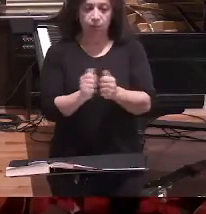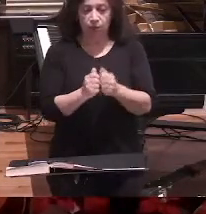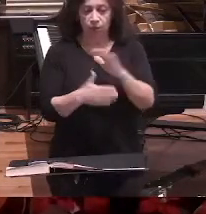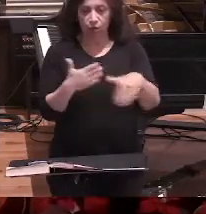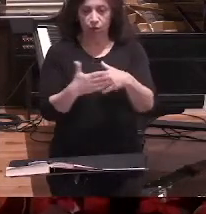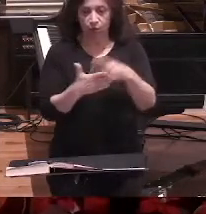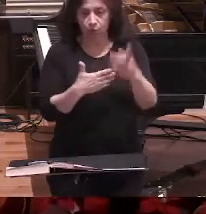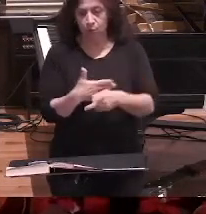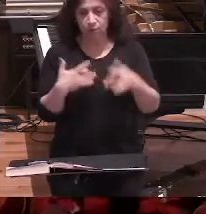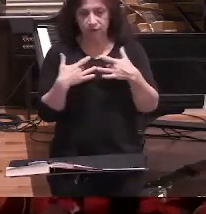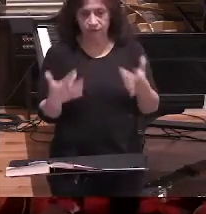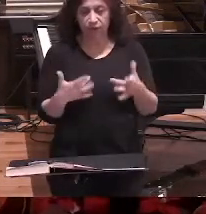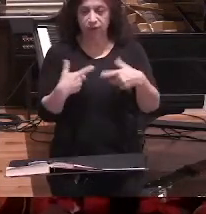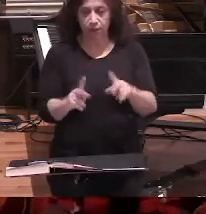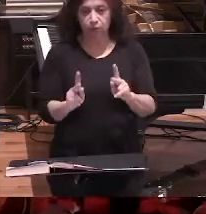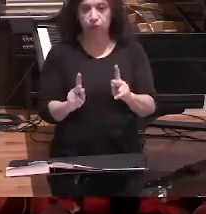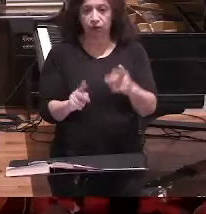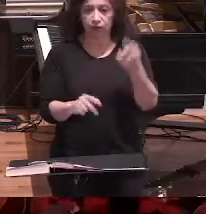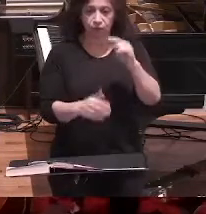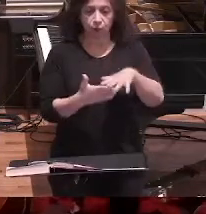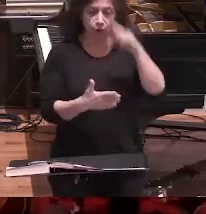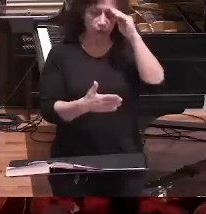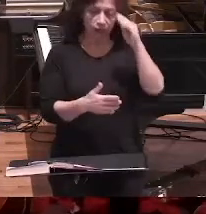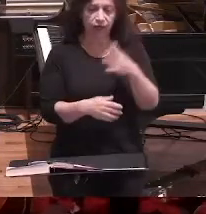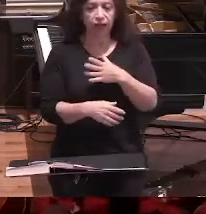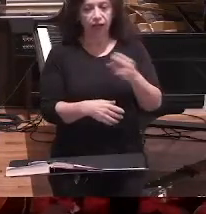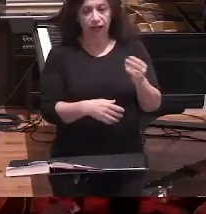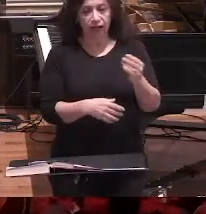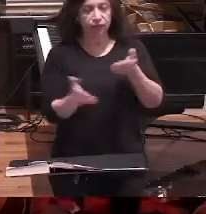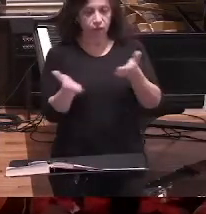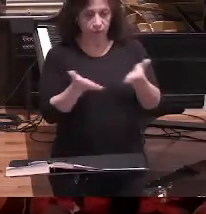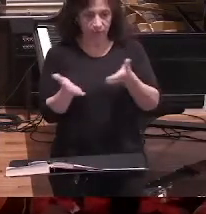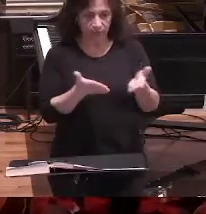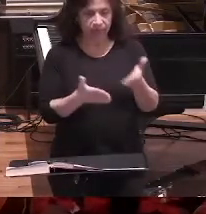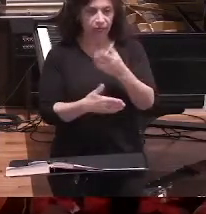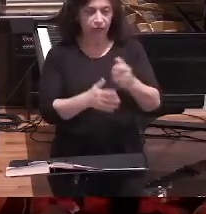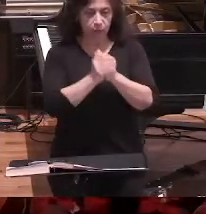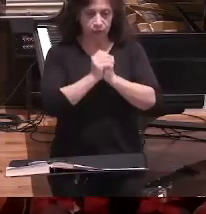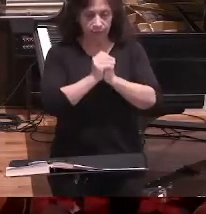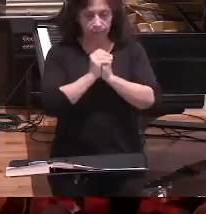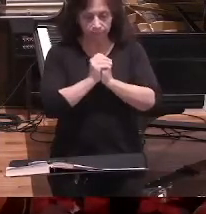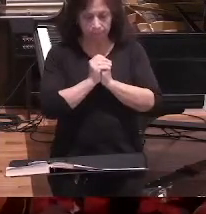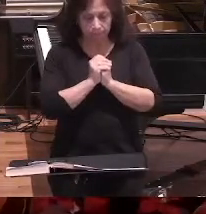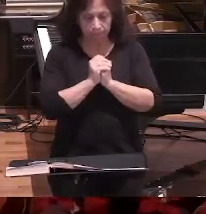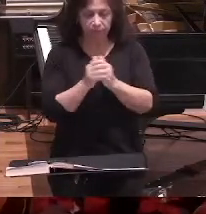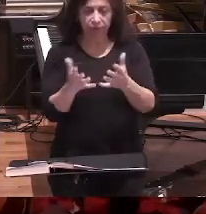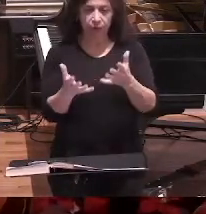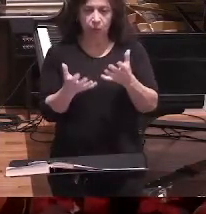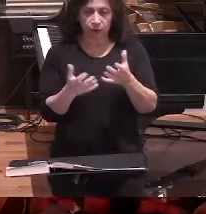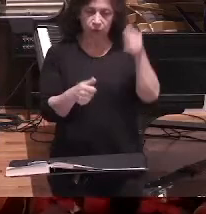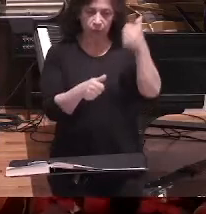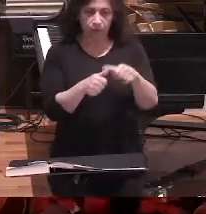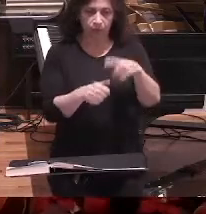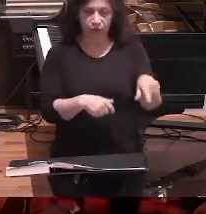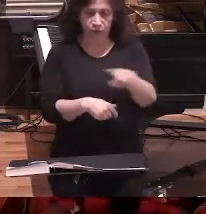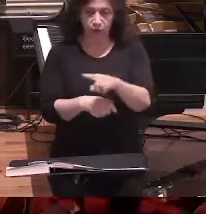programs and the events and the opportunities for learning and service and worship. I want to remind